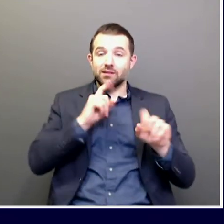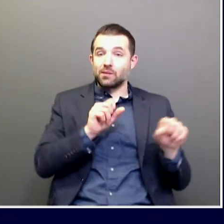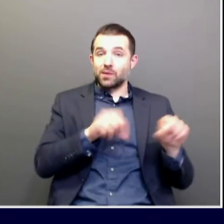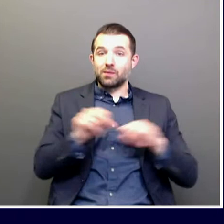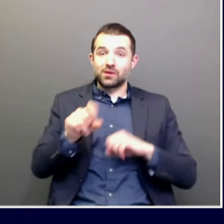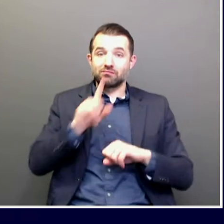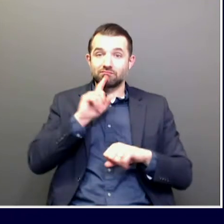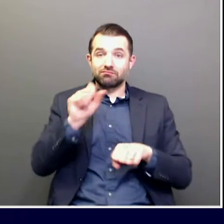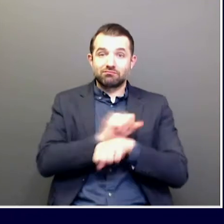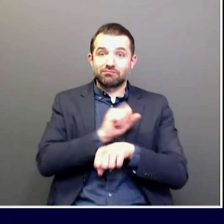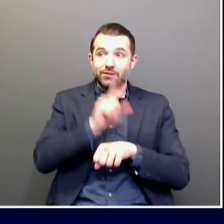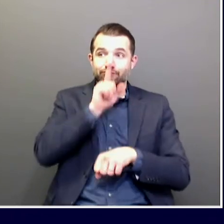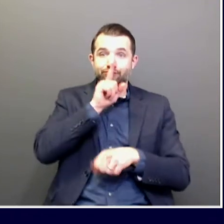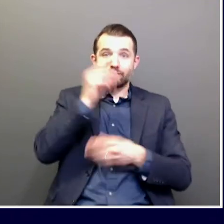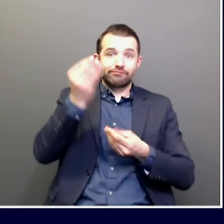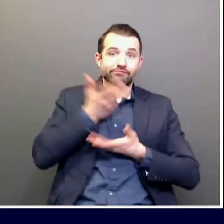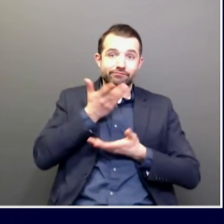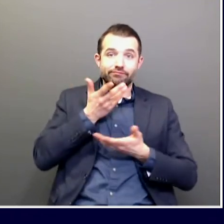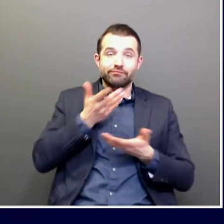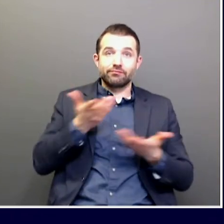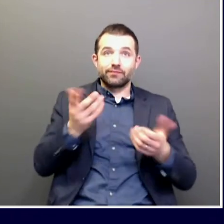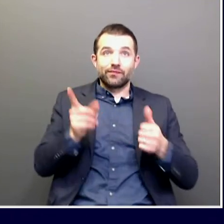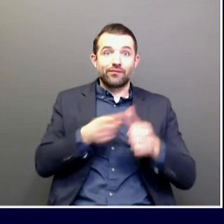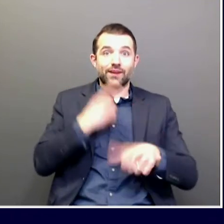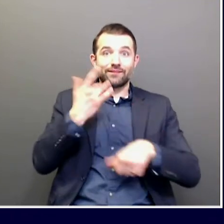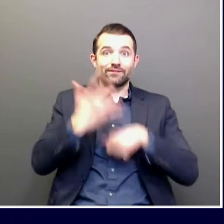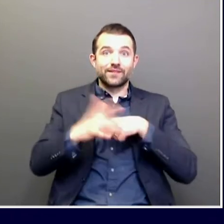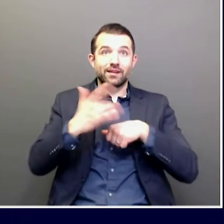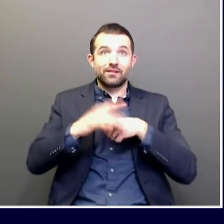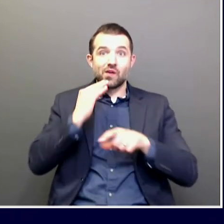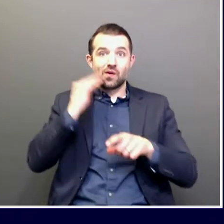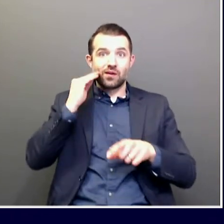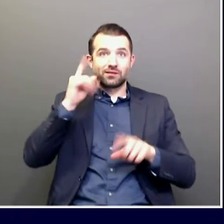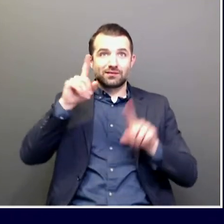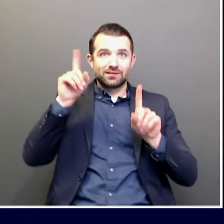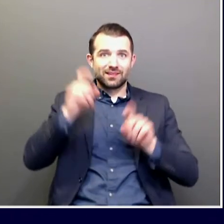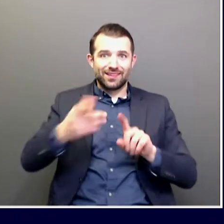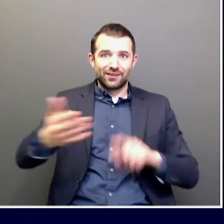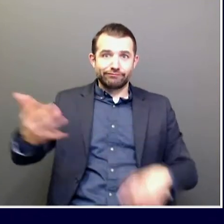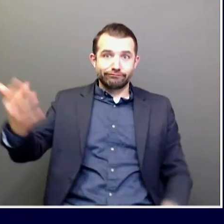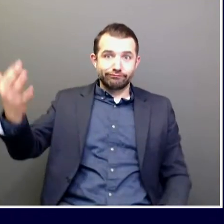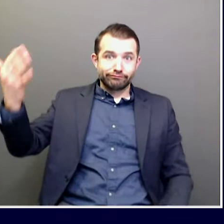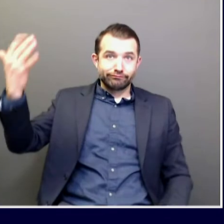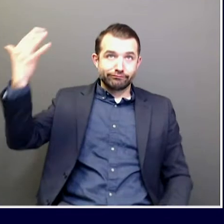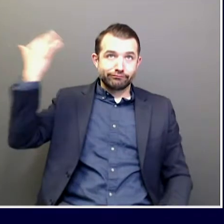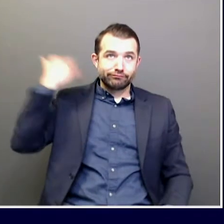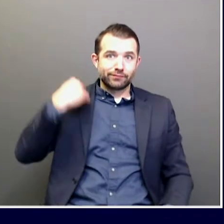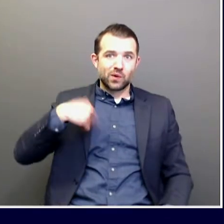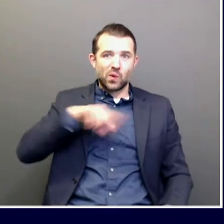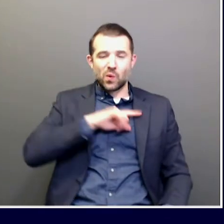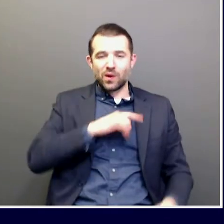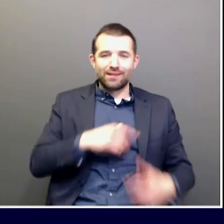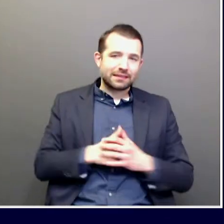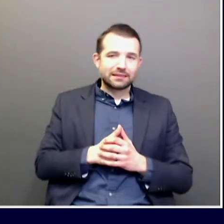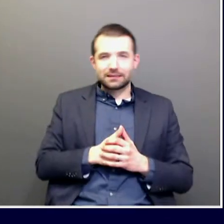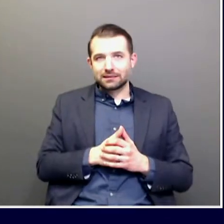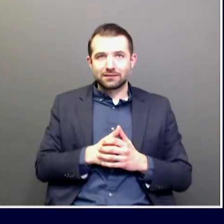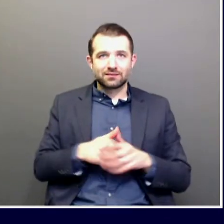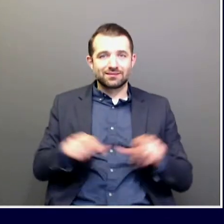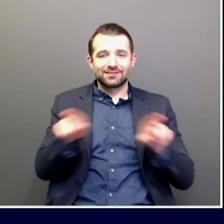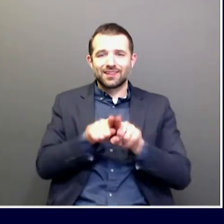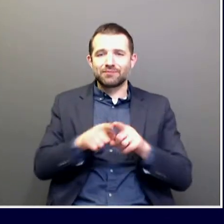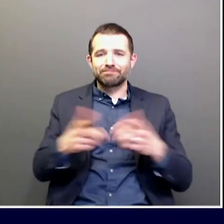have strengths, and they have some limitations. In our view, and I think the view of other states, the benefits of at-home